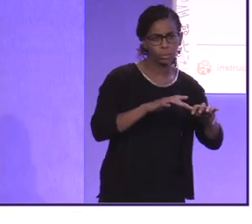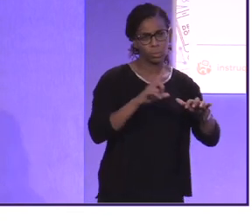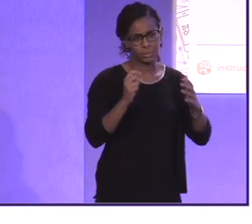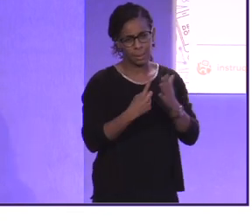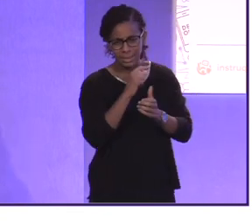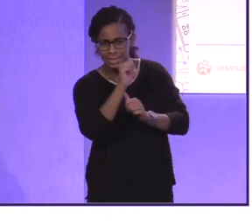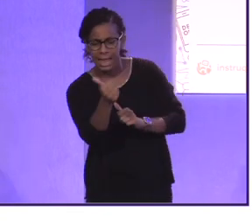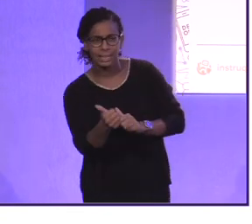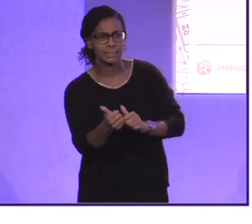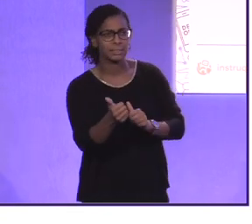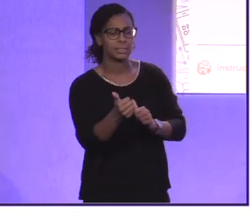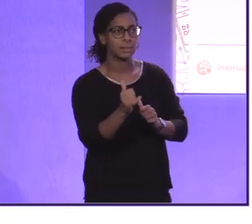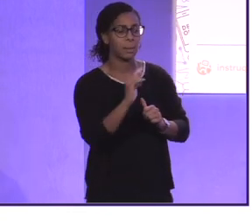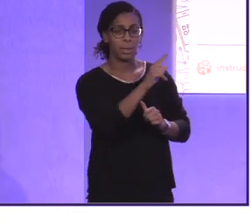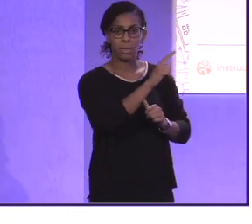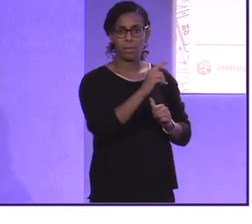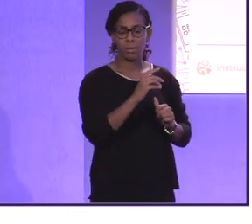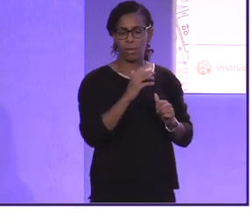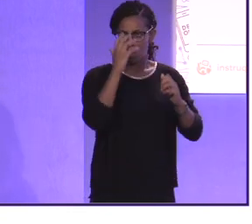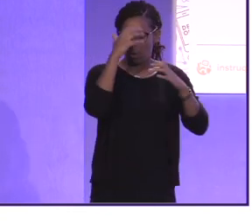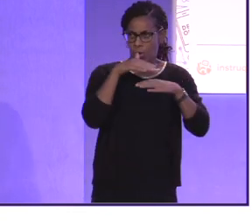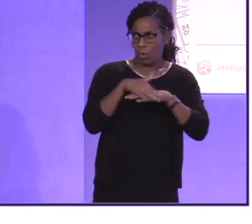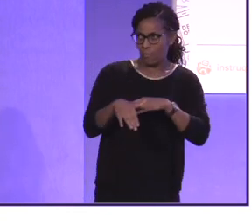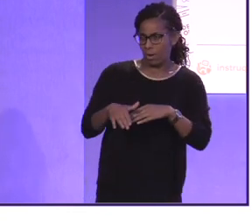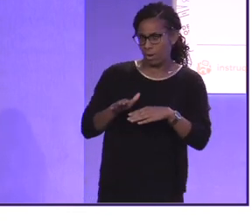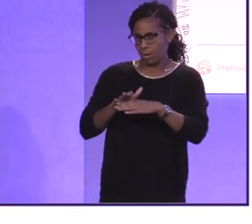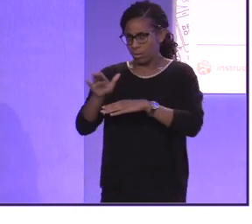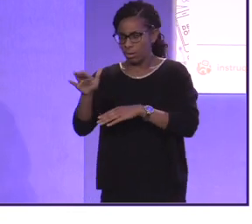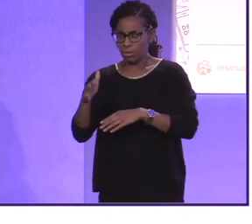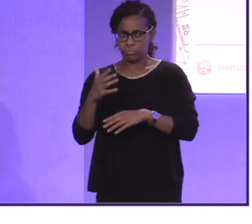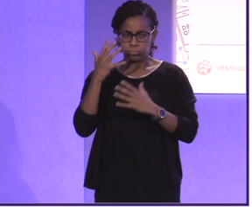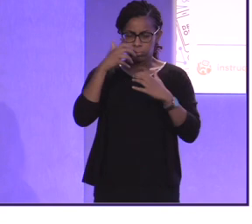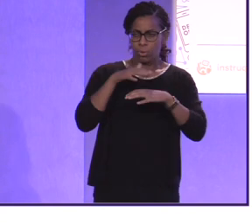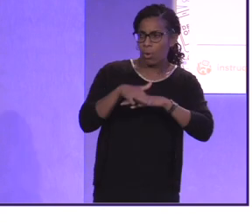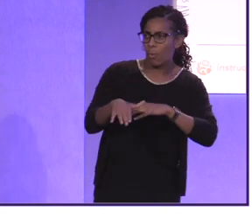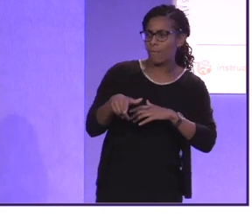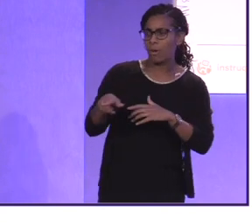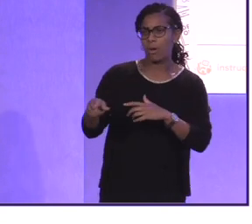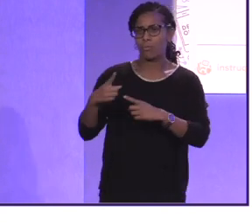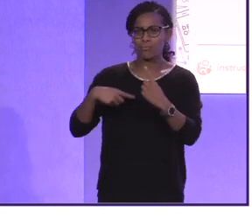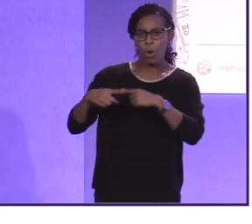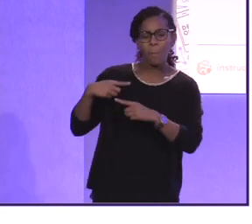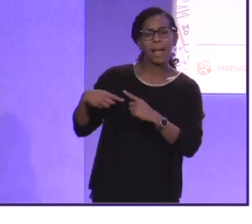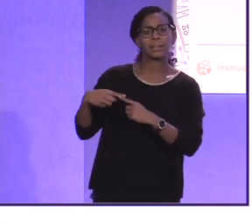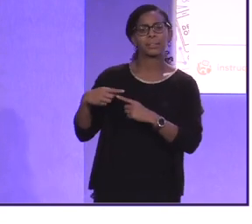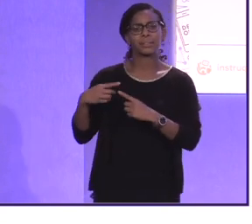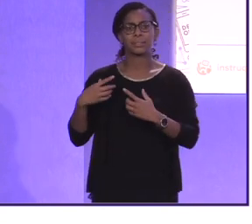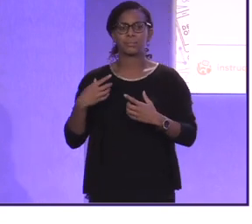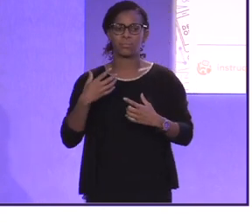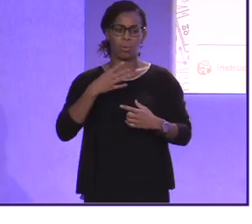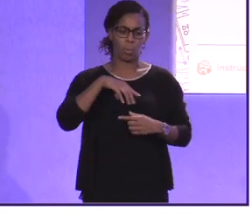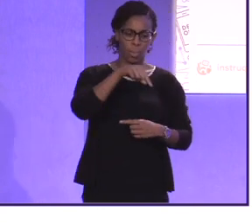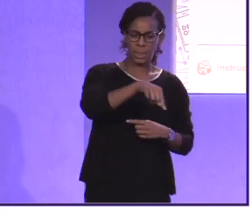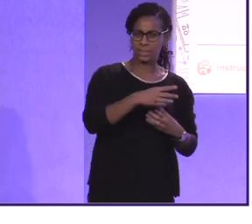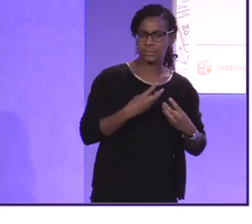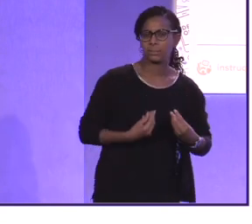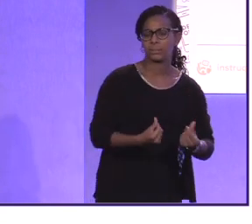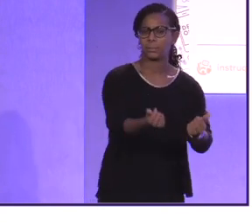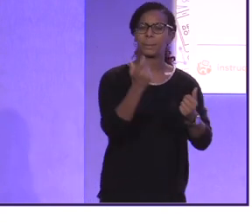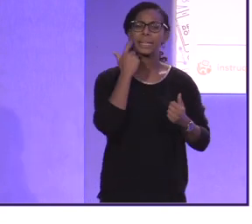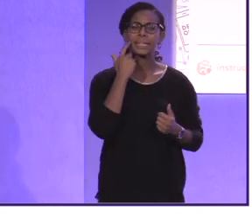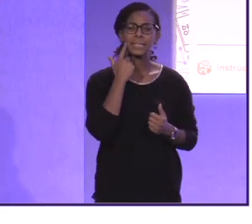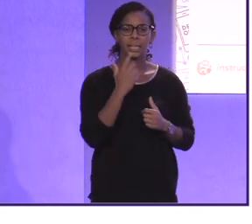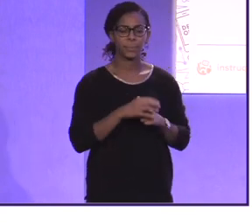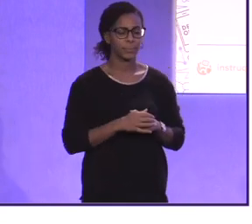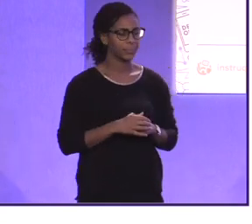They're worried about promoting bugs down the line. They might have to do rollbacks and want this to be easy.